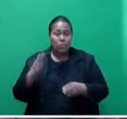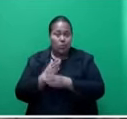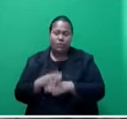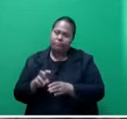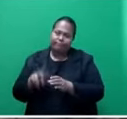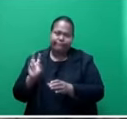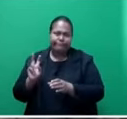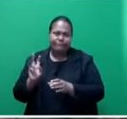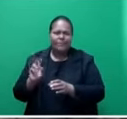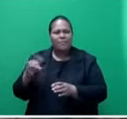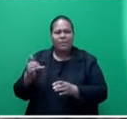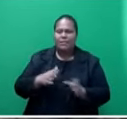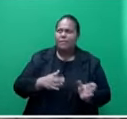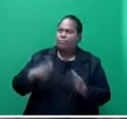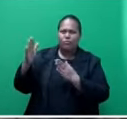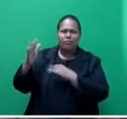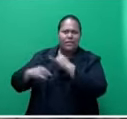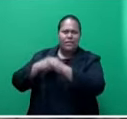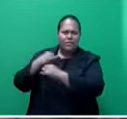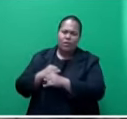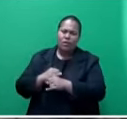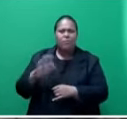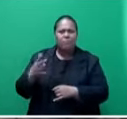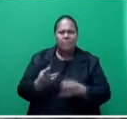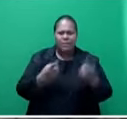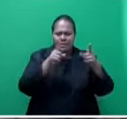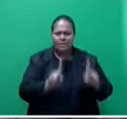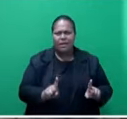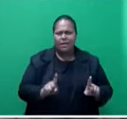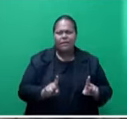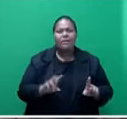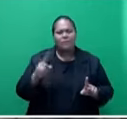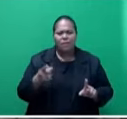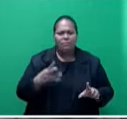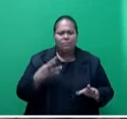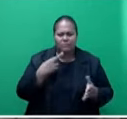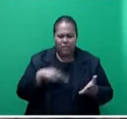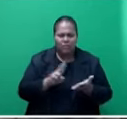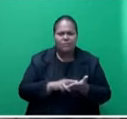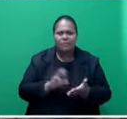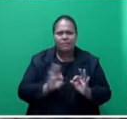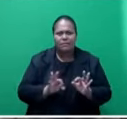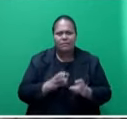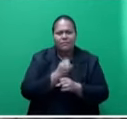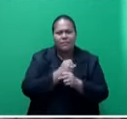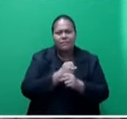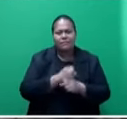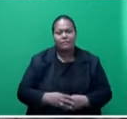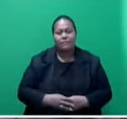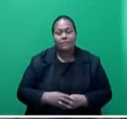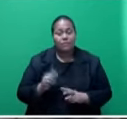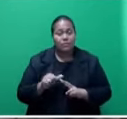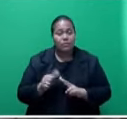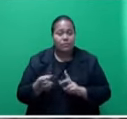migrated, or some could have potentially died and the records have not been kept up to date. Mr. Speaker, sir, it is